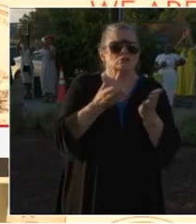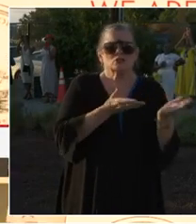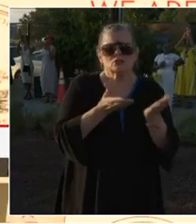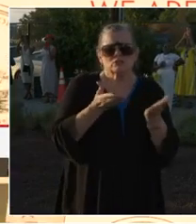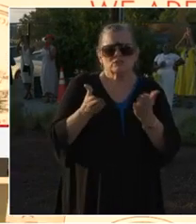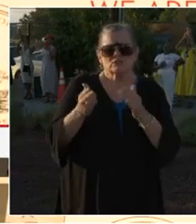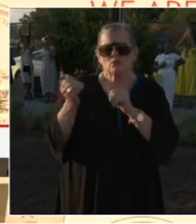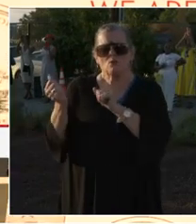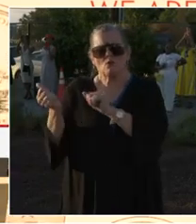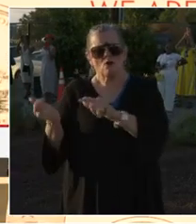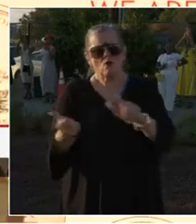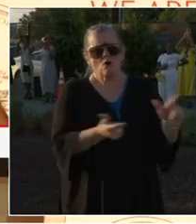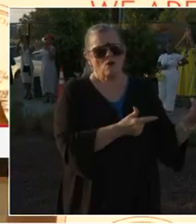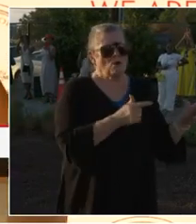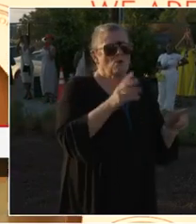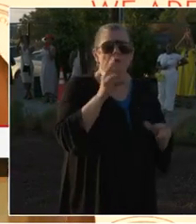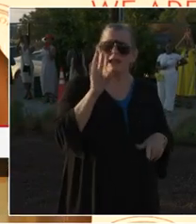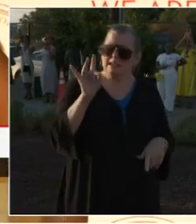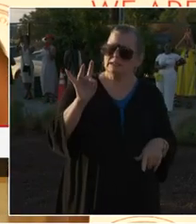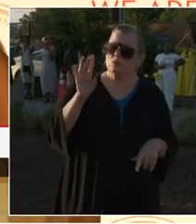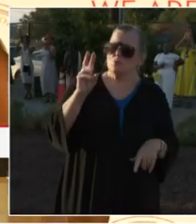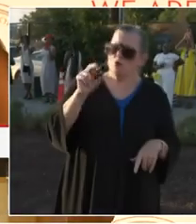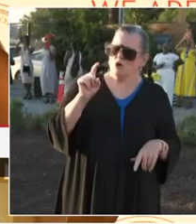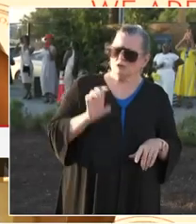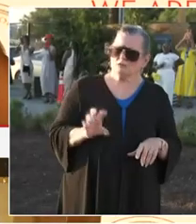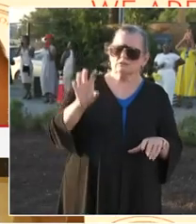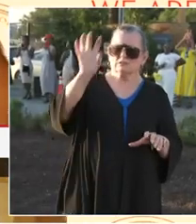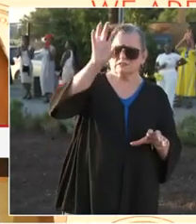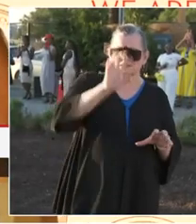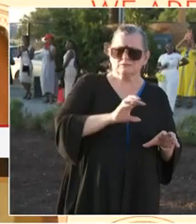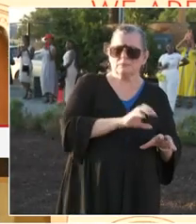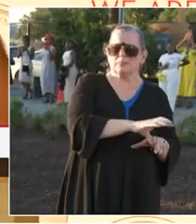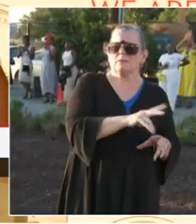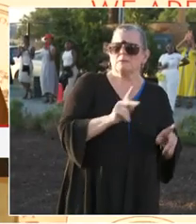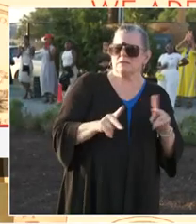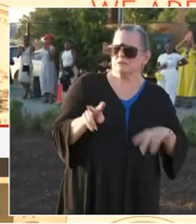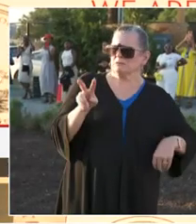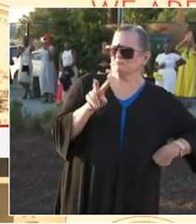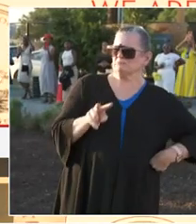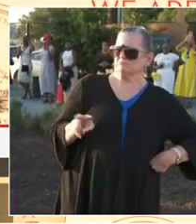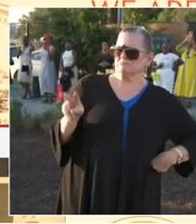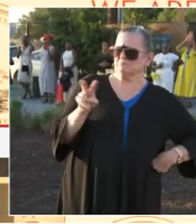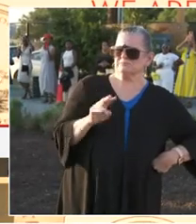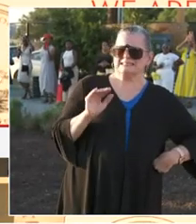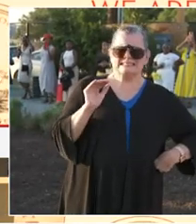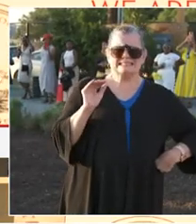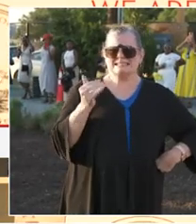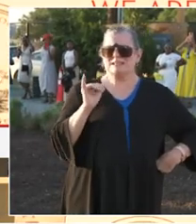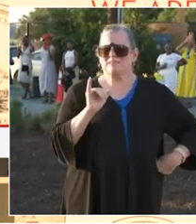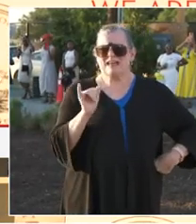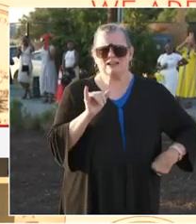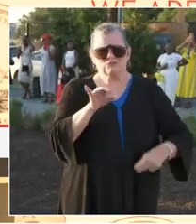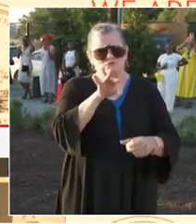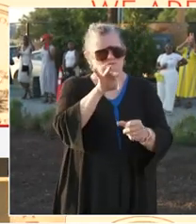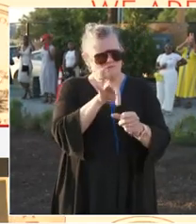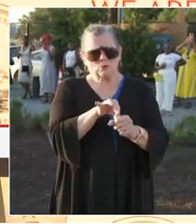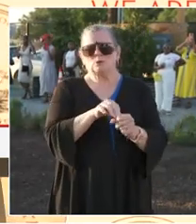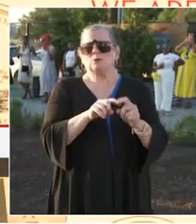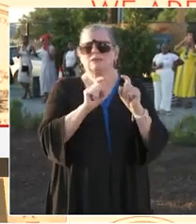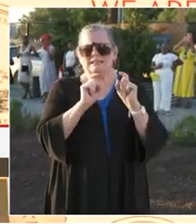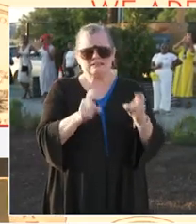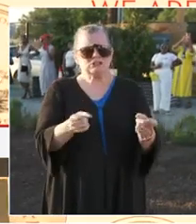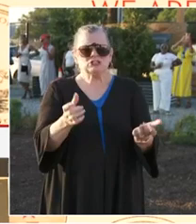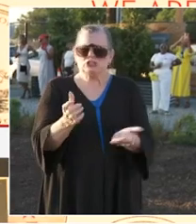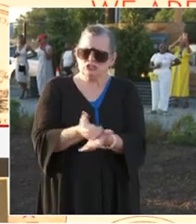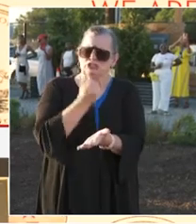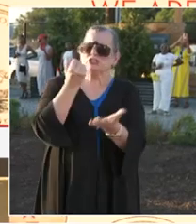wards. Some people have asked me, Bowser, it looks like DC voters are going to give you a chance to do this again, 4 more years.